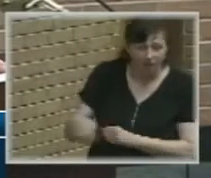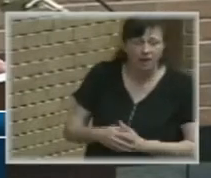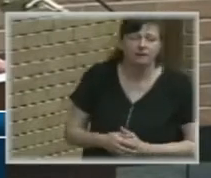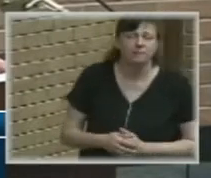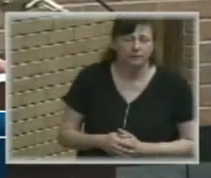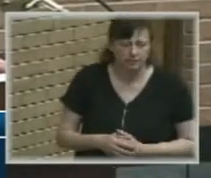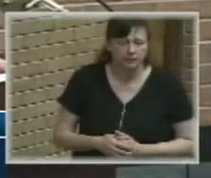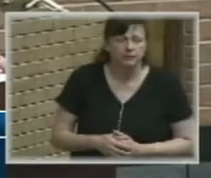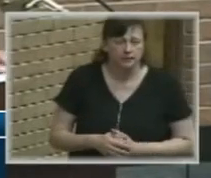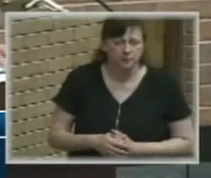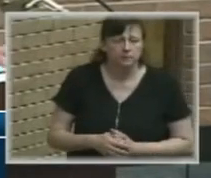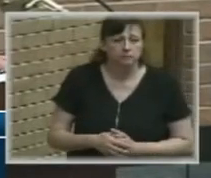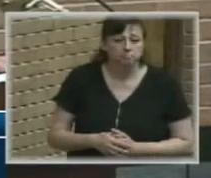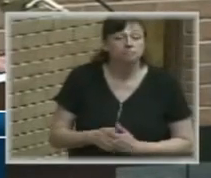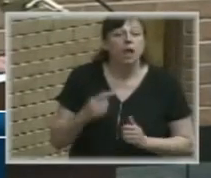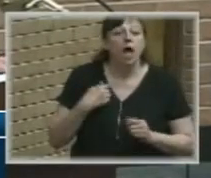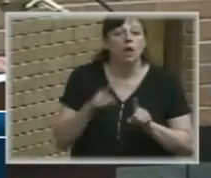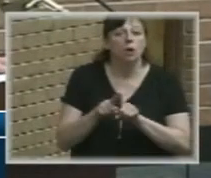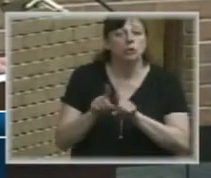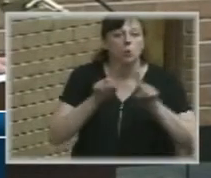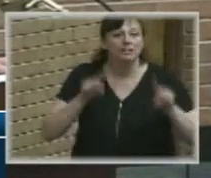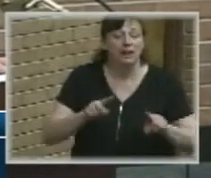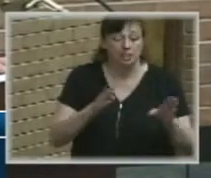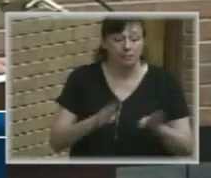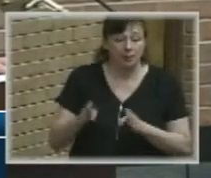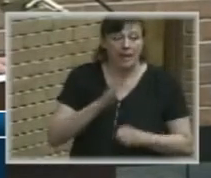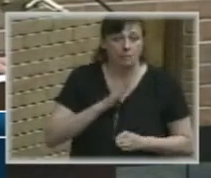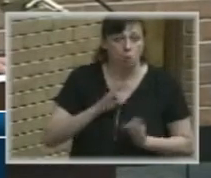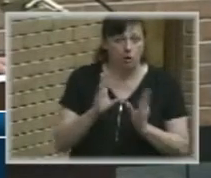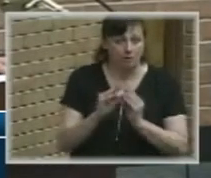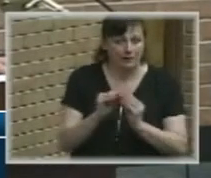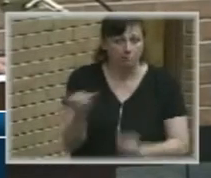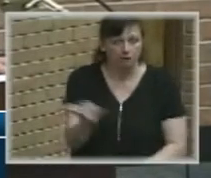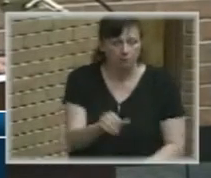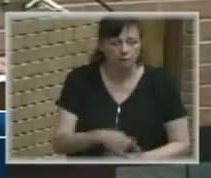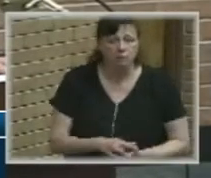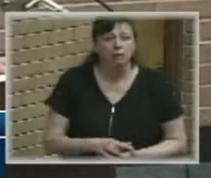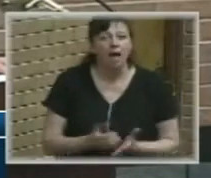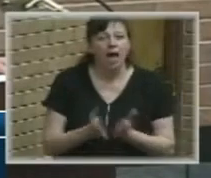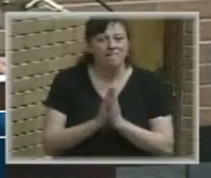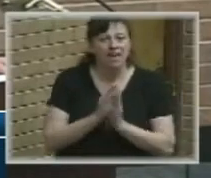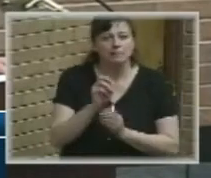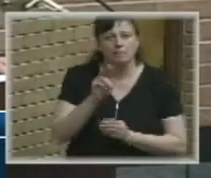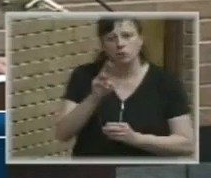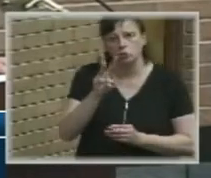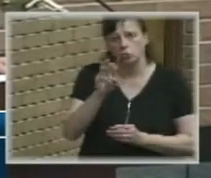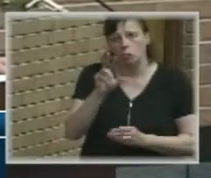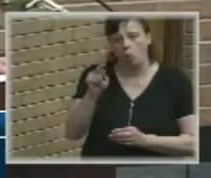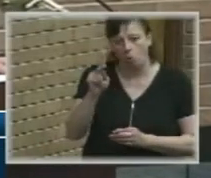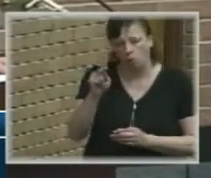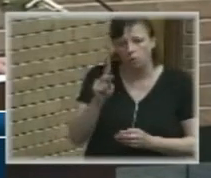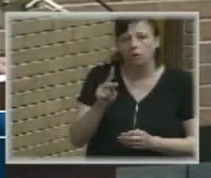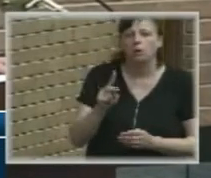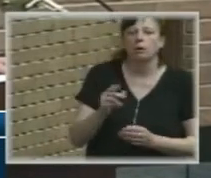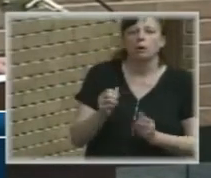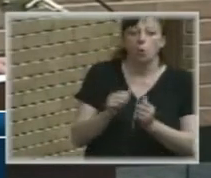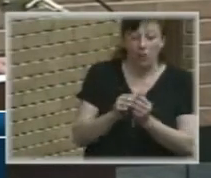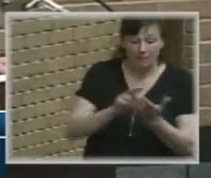about that. I went to the planning board meeting, and I've encouraged, again, I've asked Mr. Wolk in my letter with the